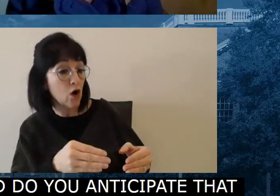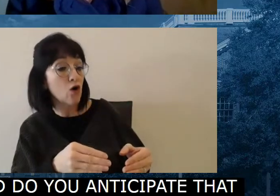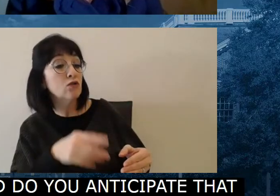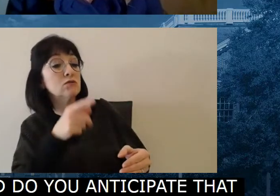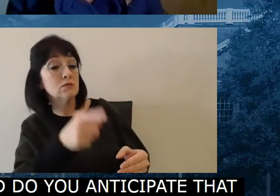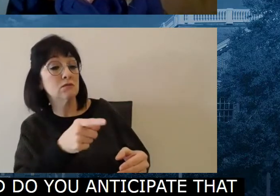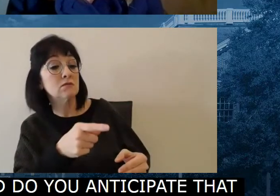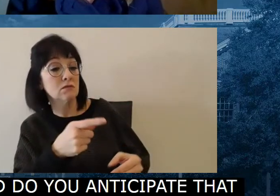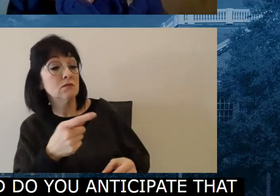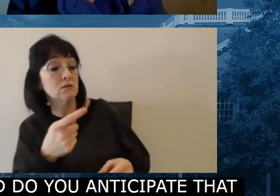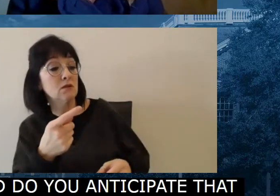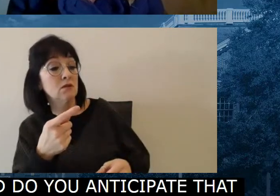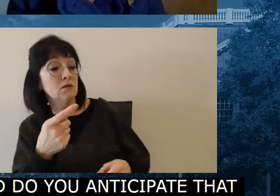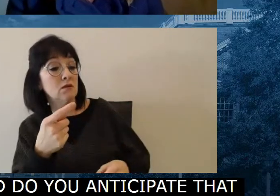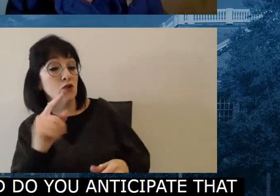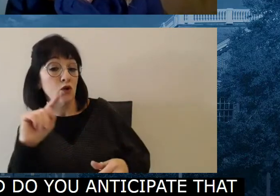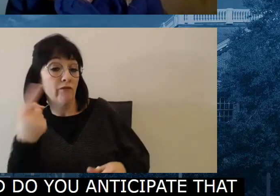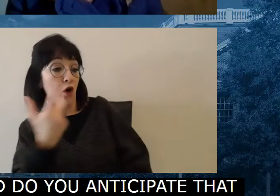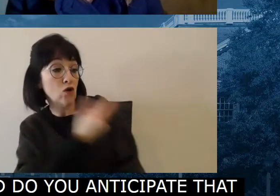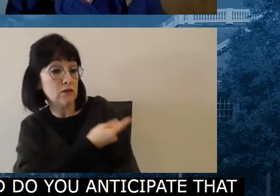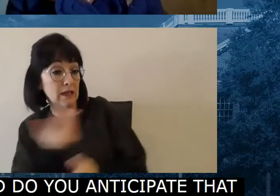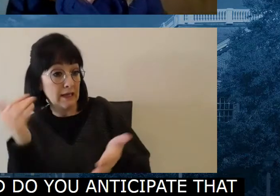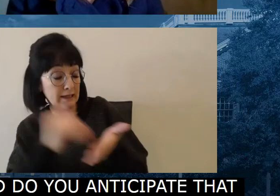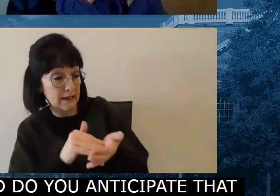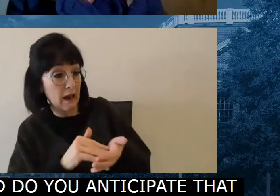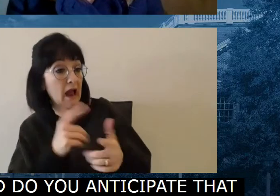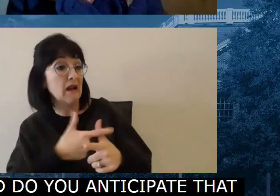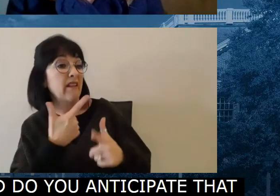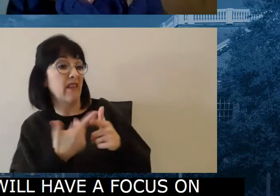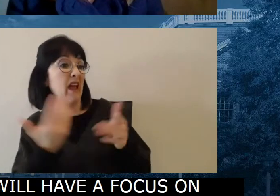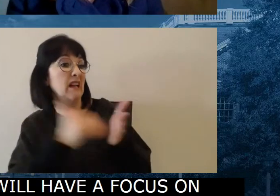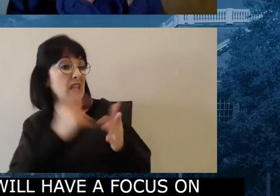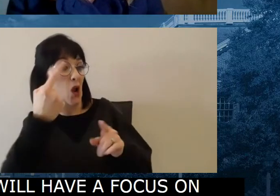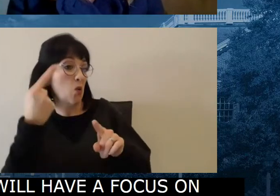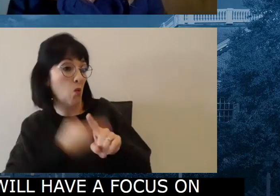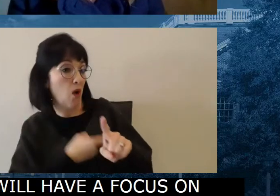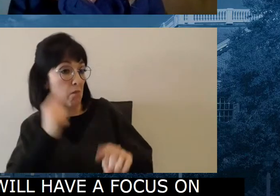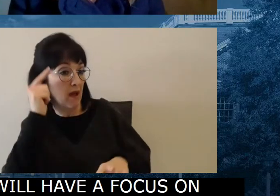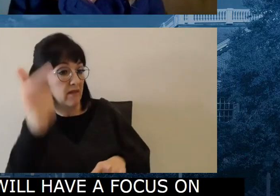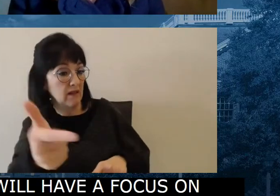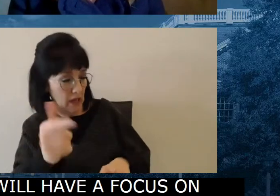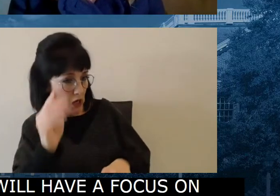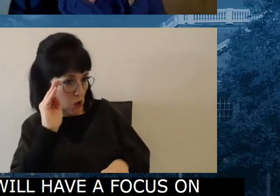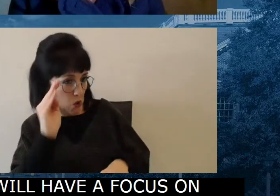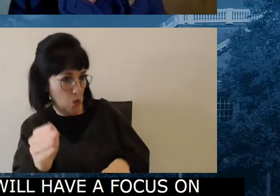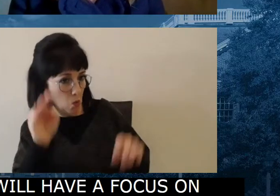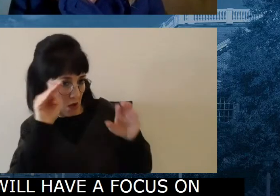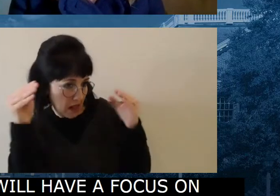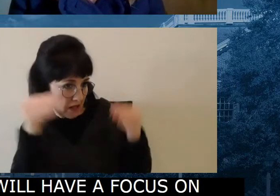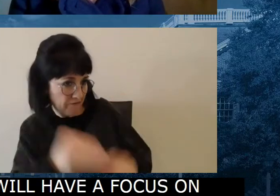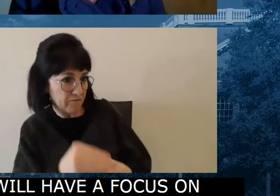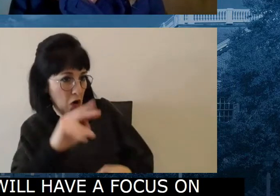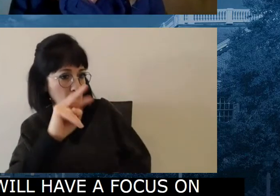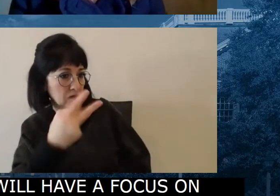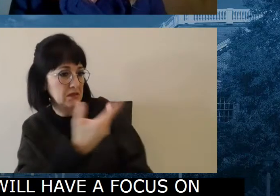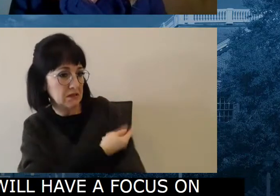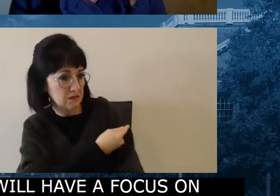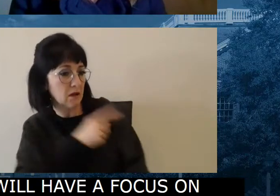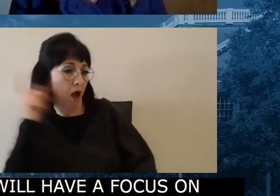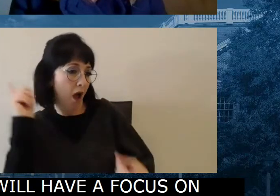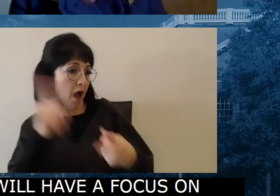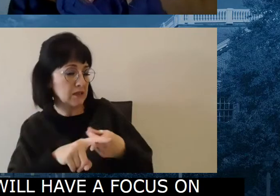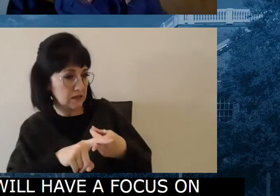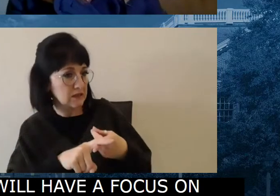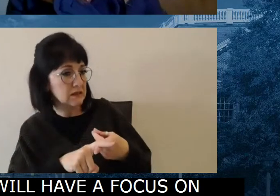going to really have to be trying to get the second doses out there until probably we have enough doses of the Johnson & Johnson one, right? Yeah,